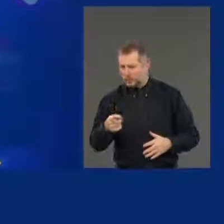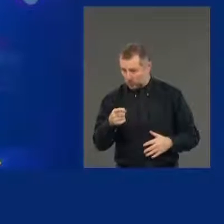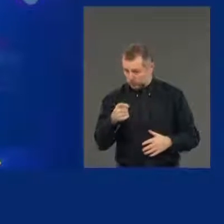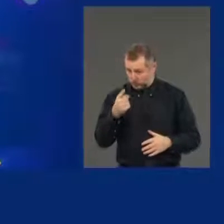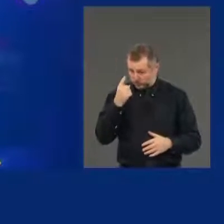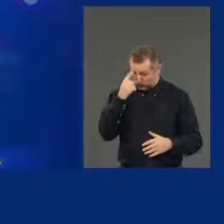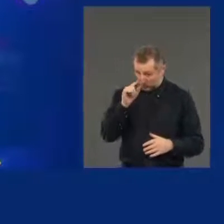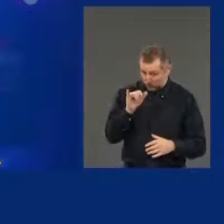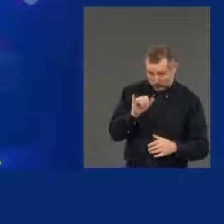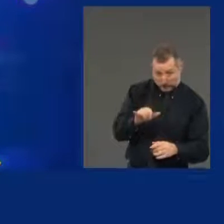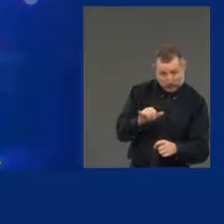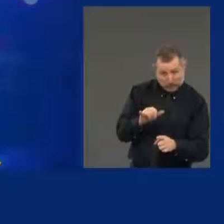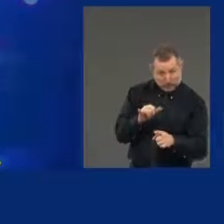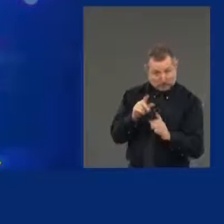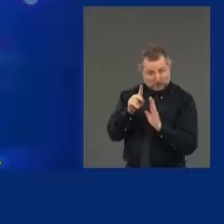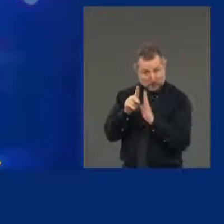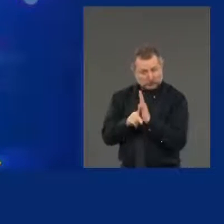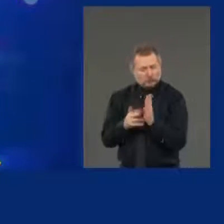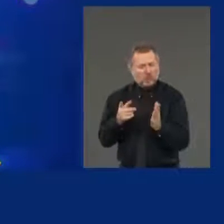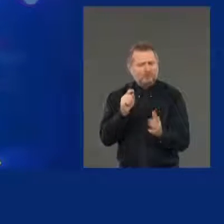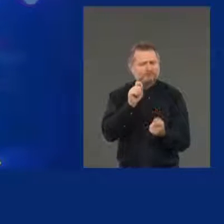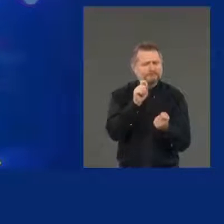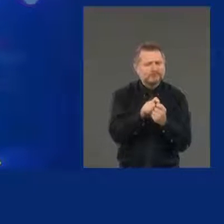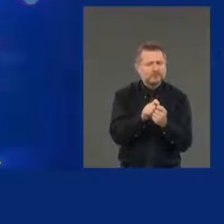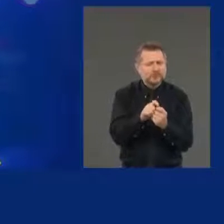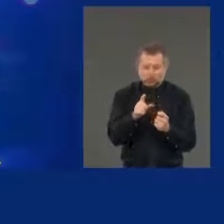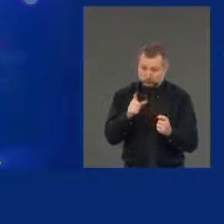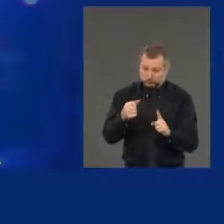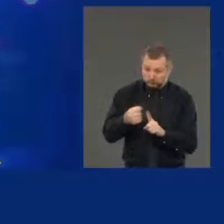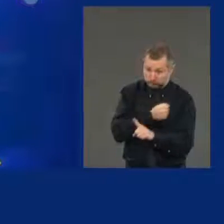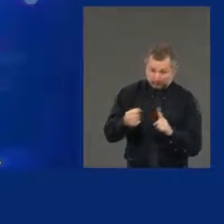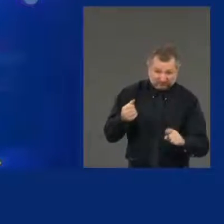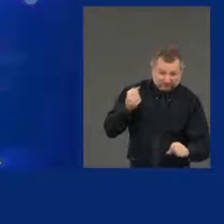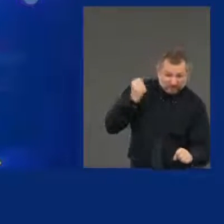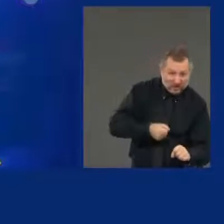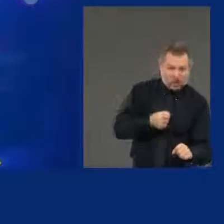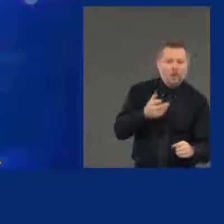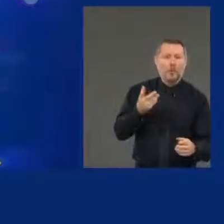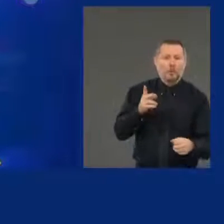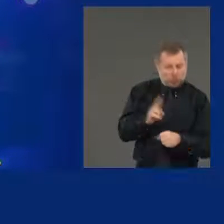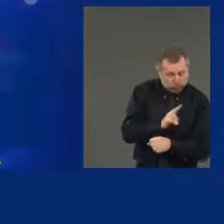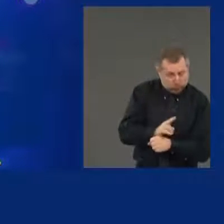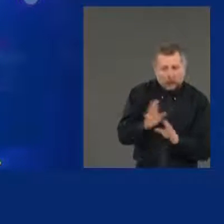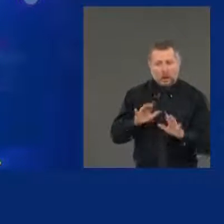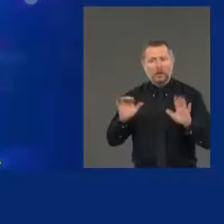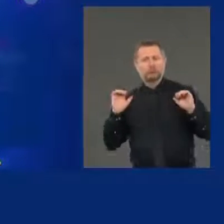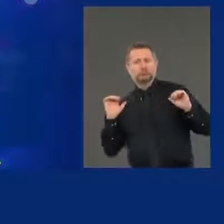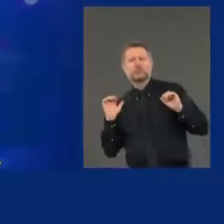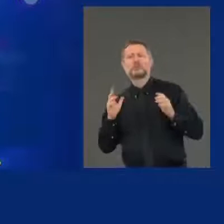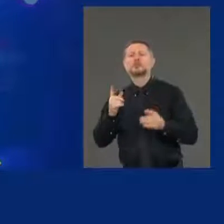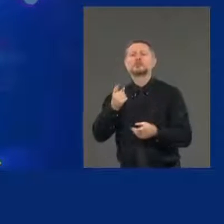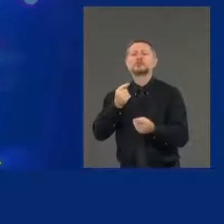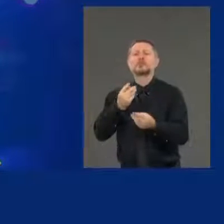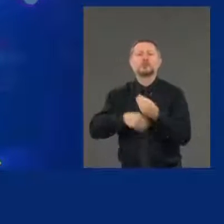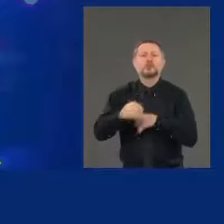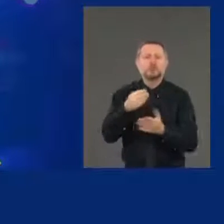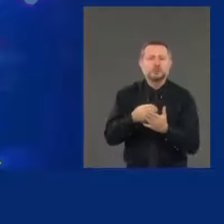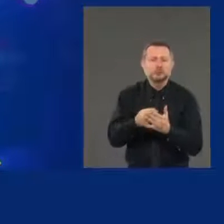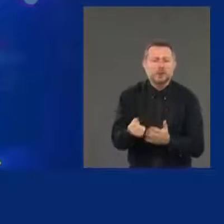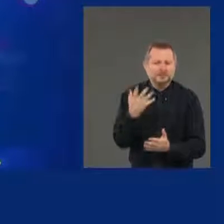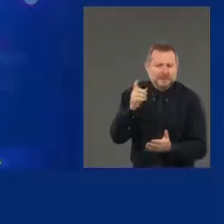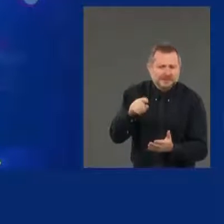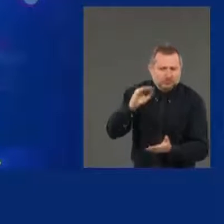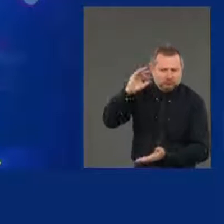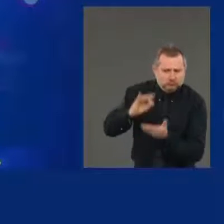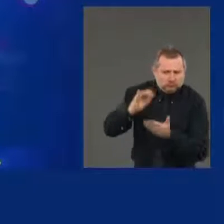force policy? What works for you, Albany? What do you want in terms of a budget? Well, I think it